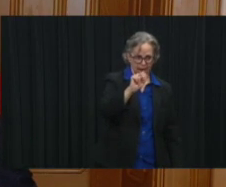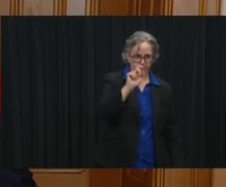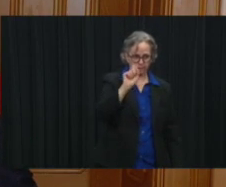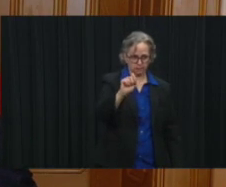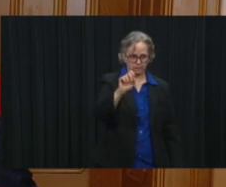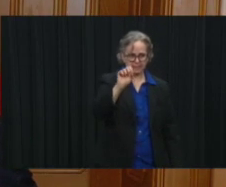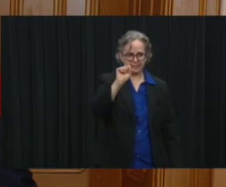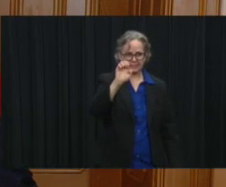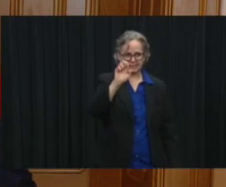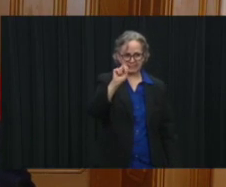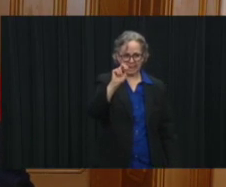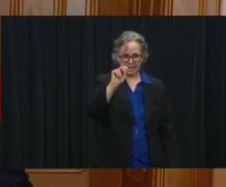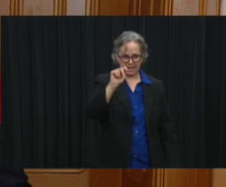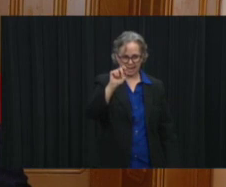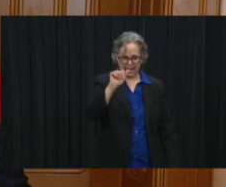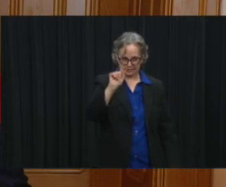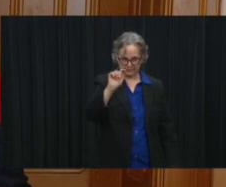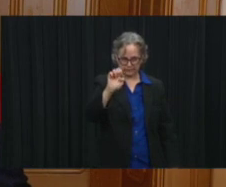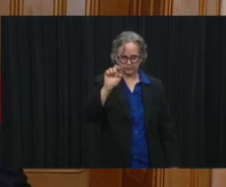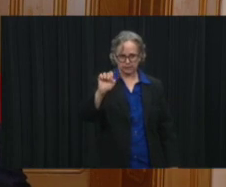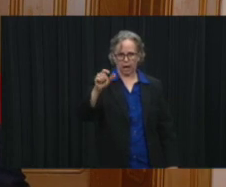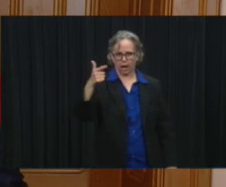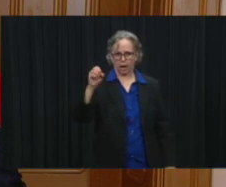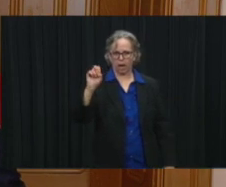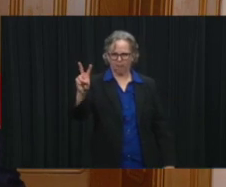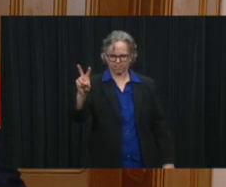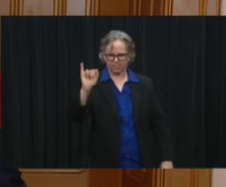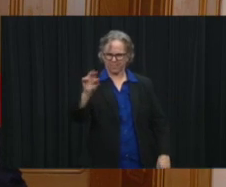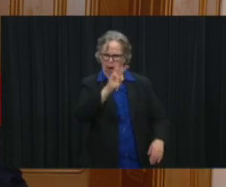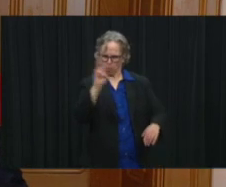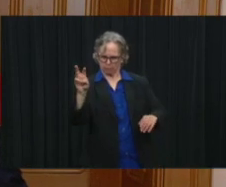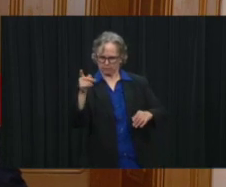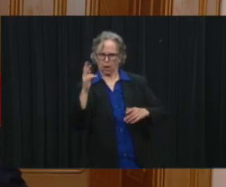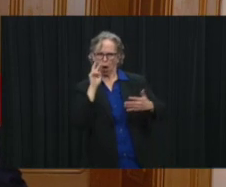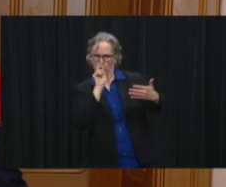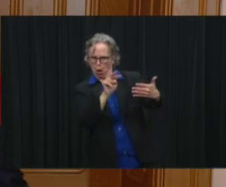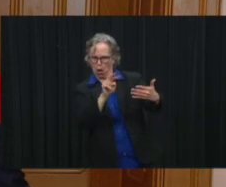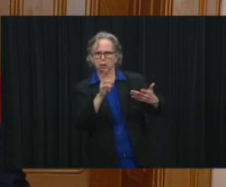check at irs.gov/free file if you have questions.